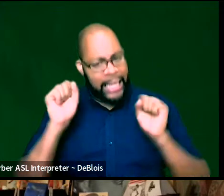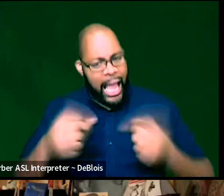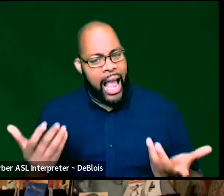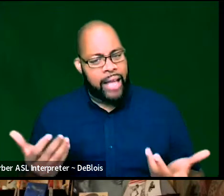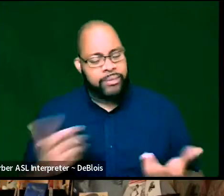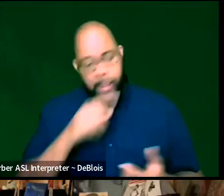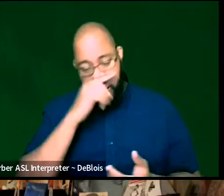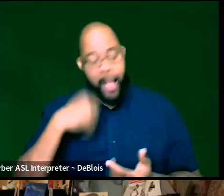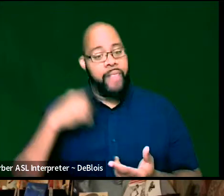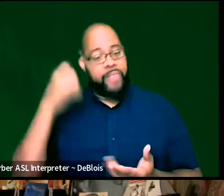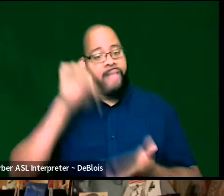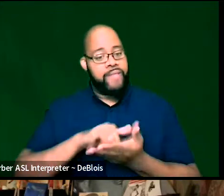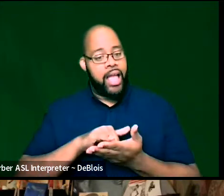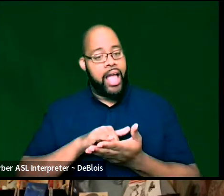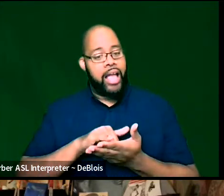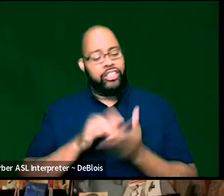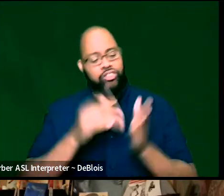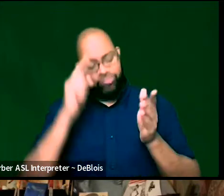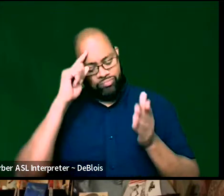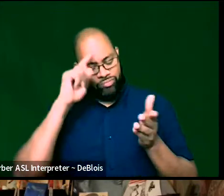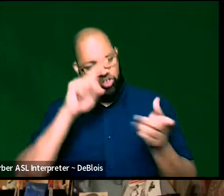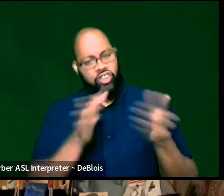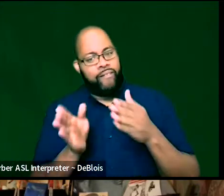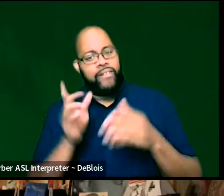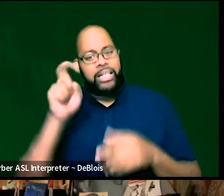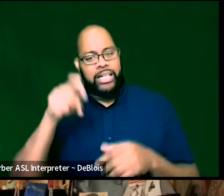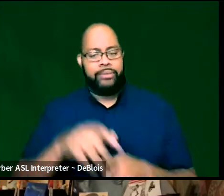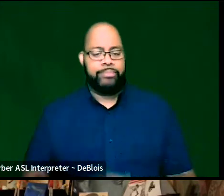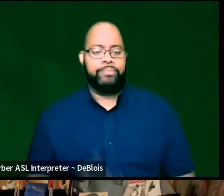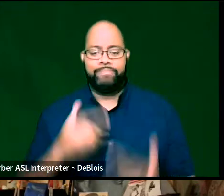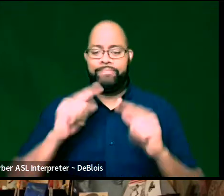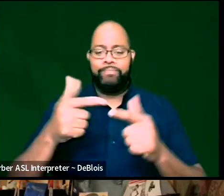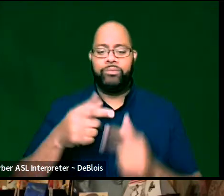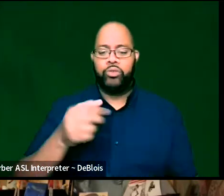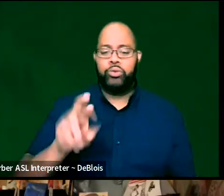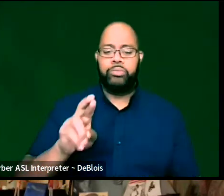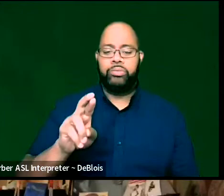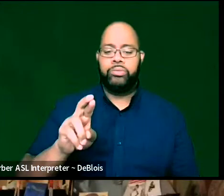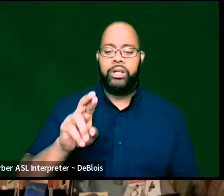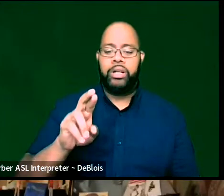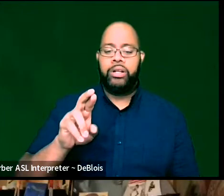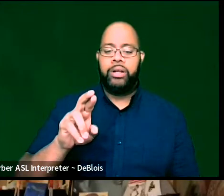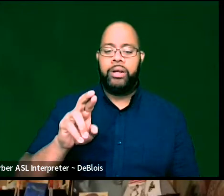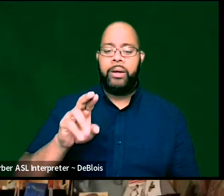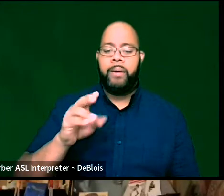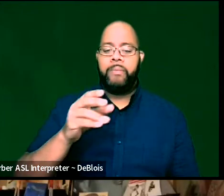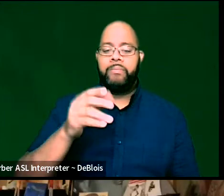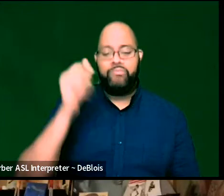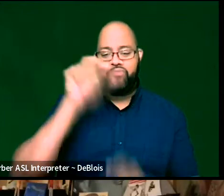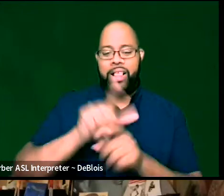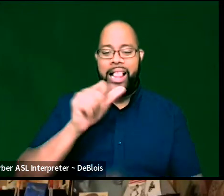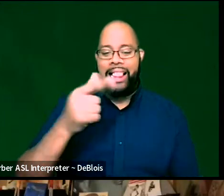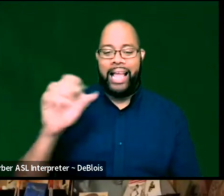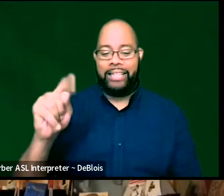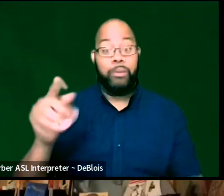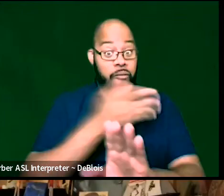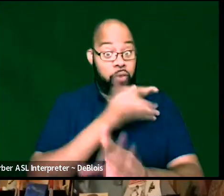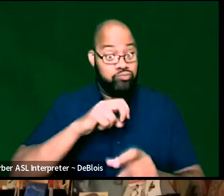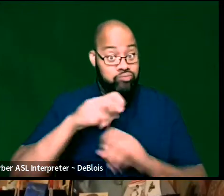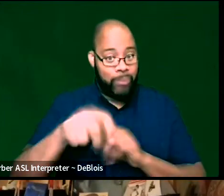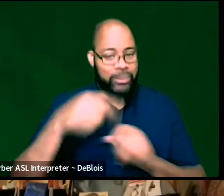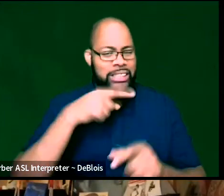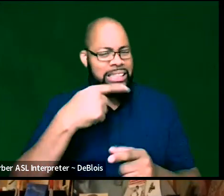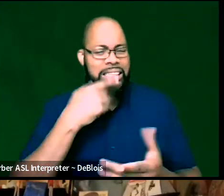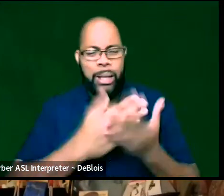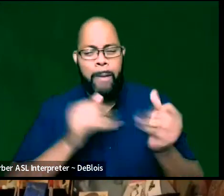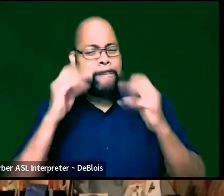And I think that's the shift that we all need. So I'll turn it over to Brother Leggett. Before we go to Mr. Leggett, Dr. Boyd, you said some